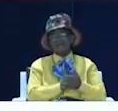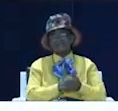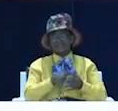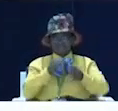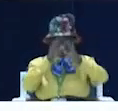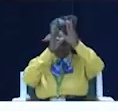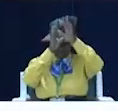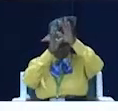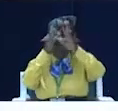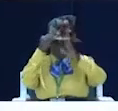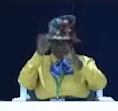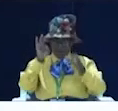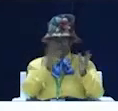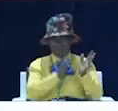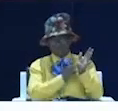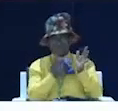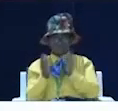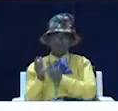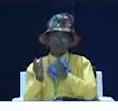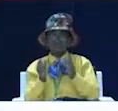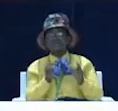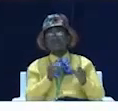Isaiah chapter 9,